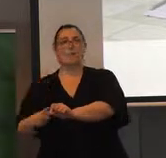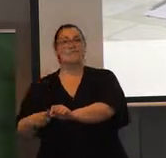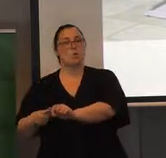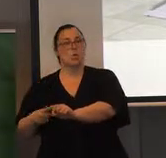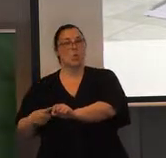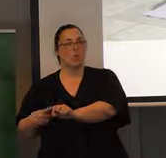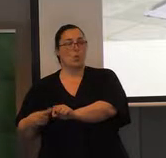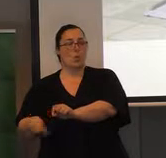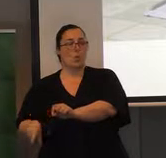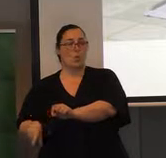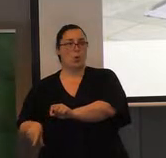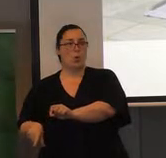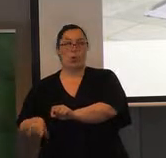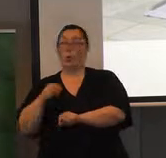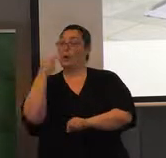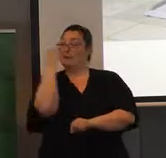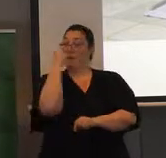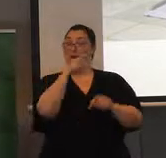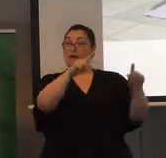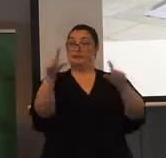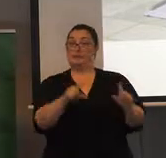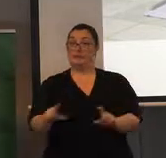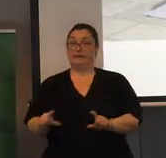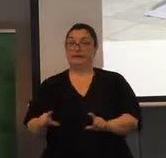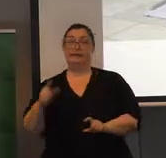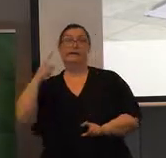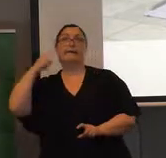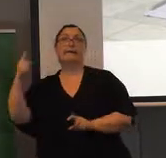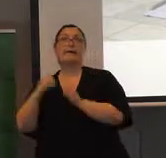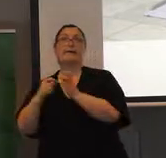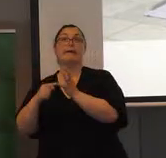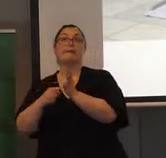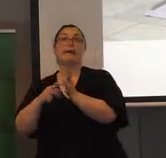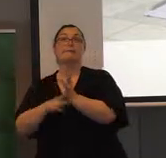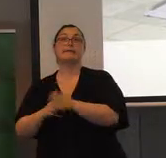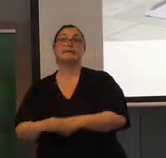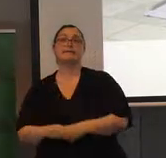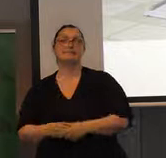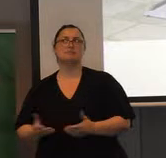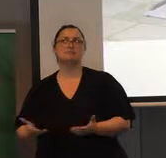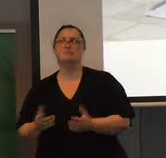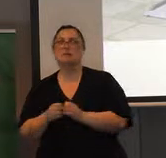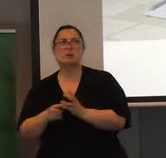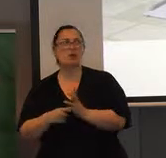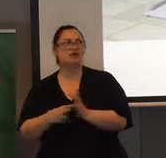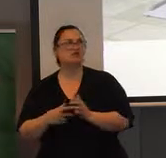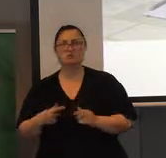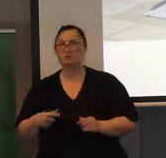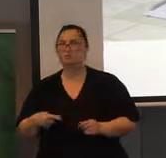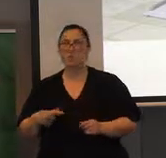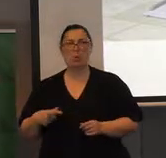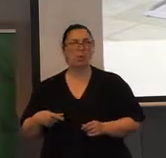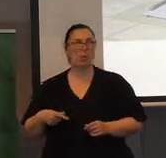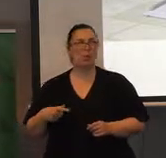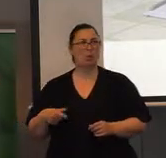for? The screen reader user will hear button. Brilliant. What do I do with it? Is it submit? Is it